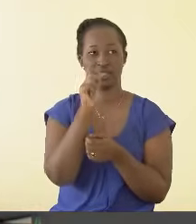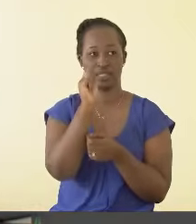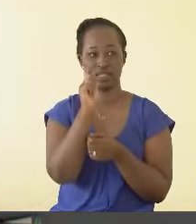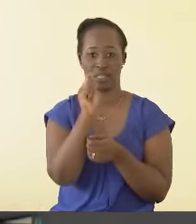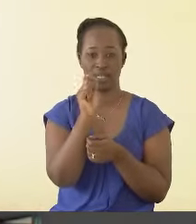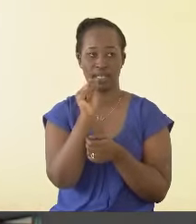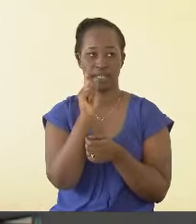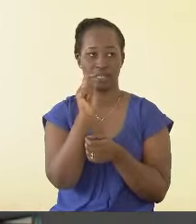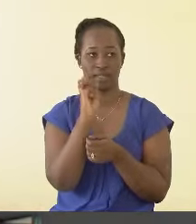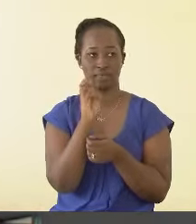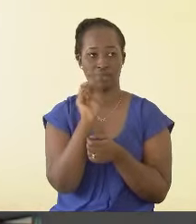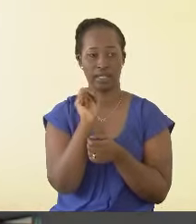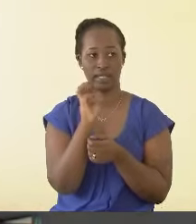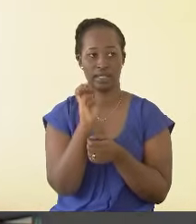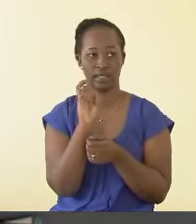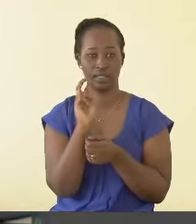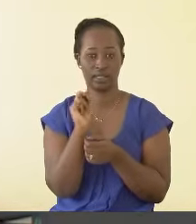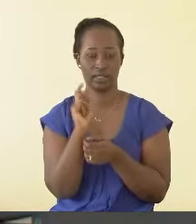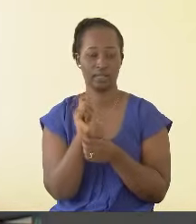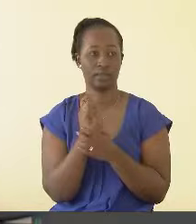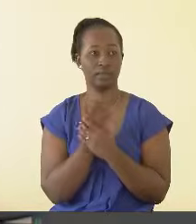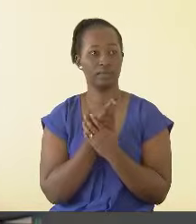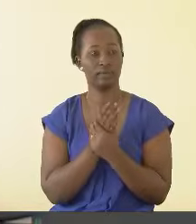Cash flow statement.